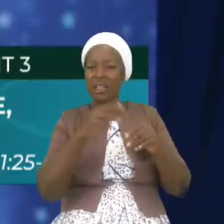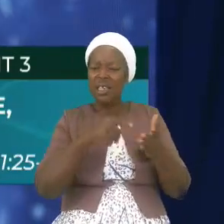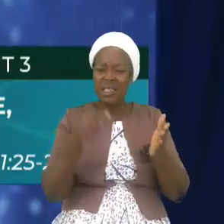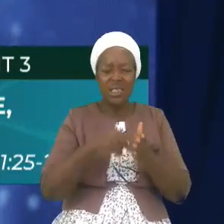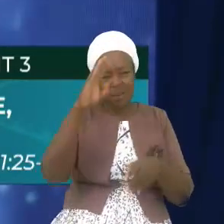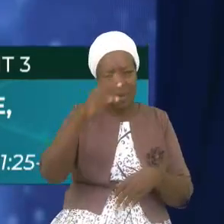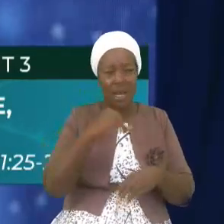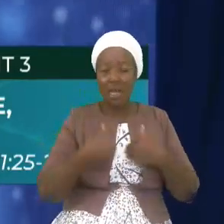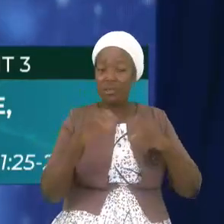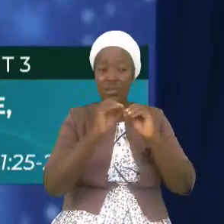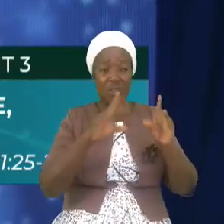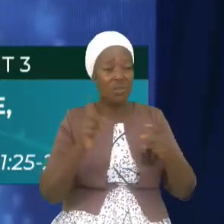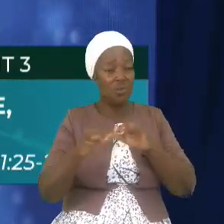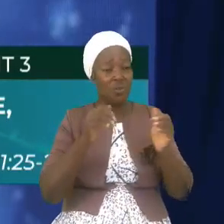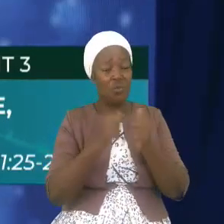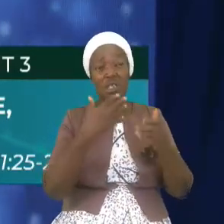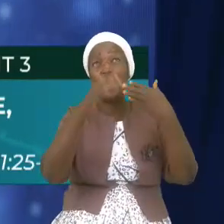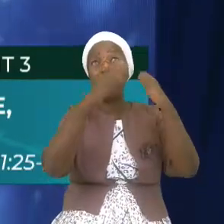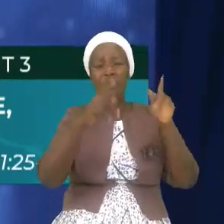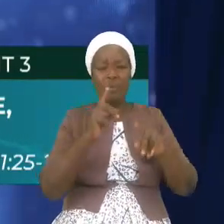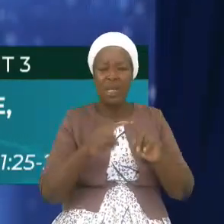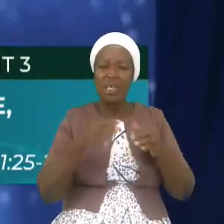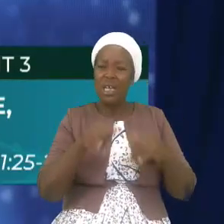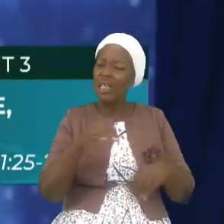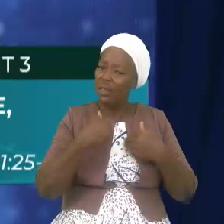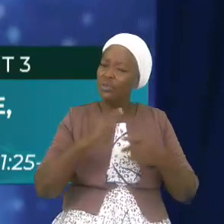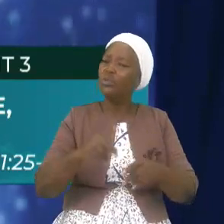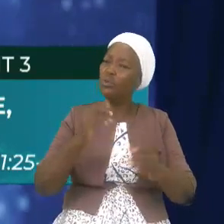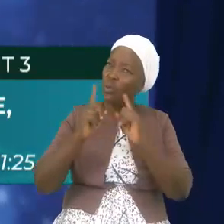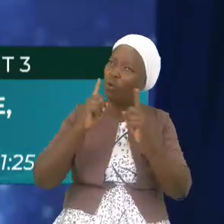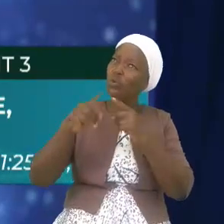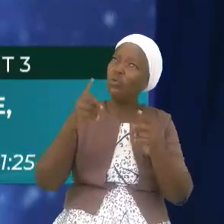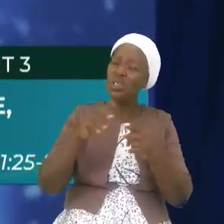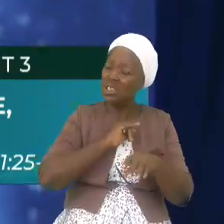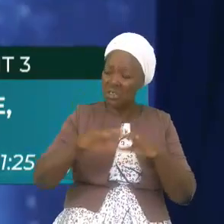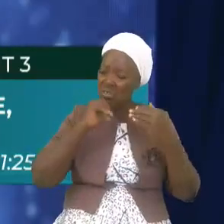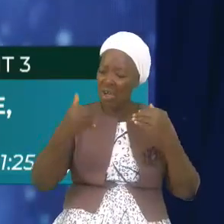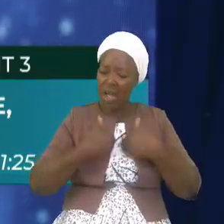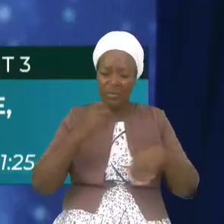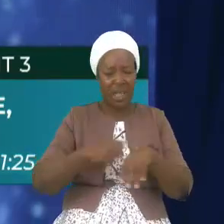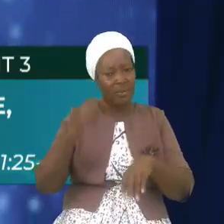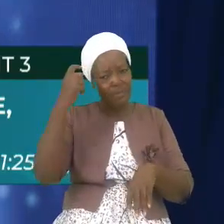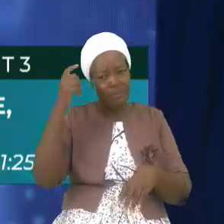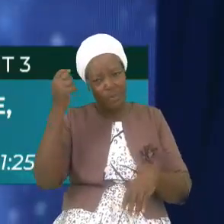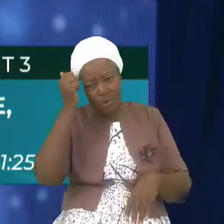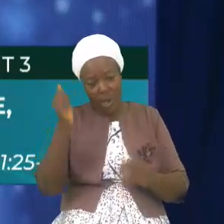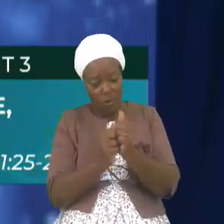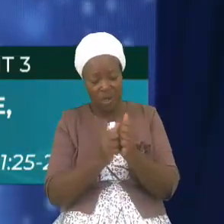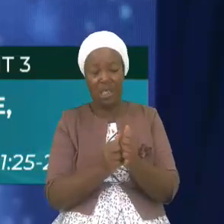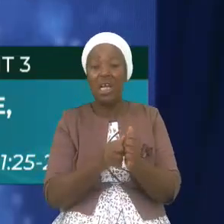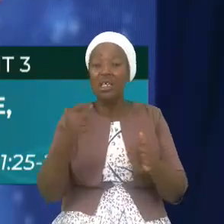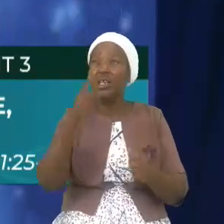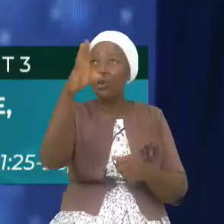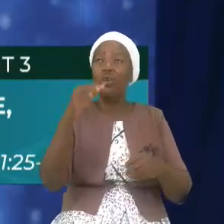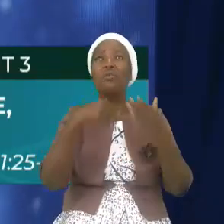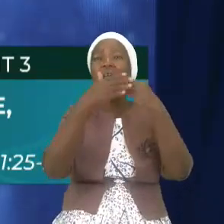heaven. He didn't relate to a Christ from heaven. He didn't relate to the appearance of the fourth one. His appearance